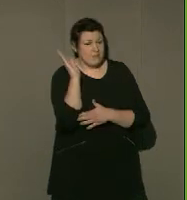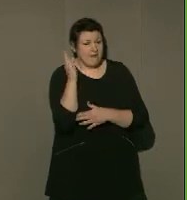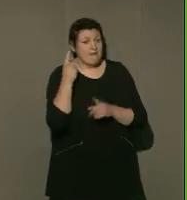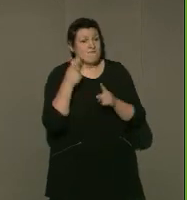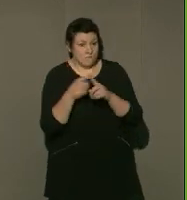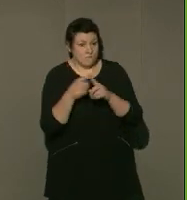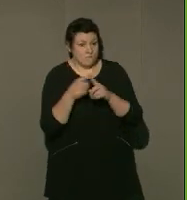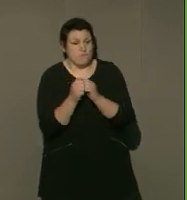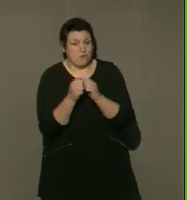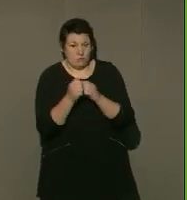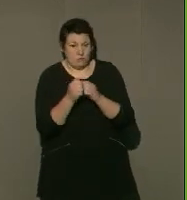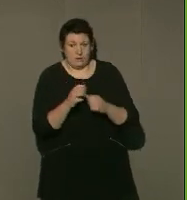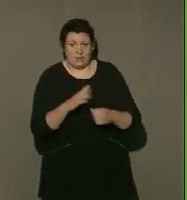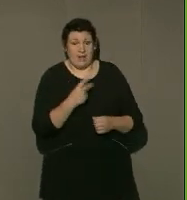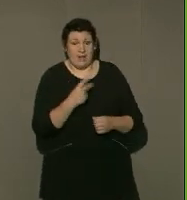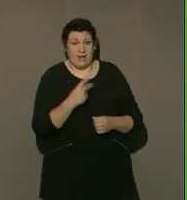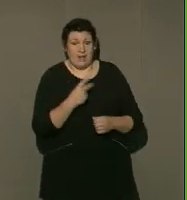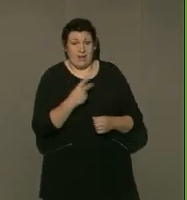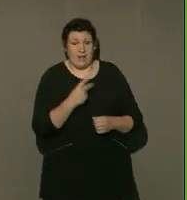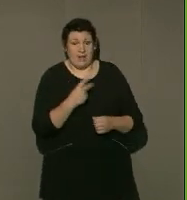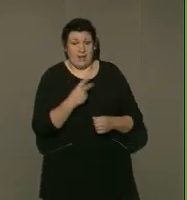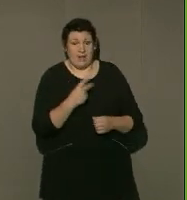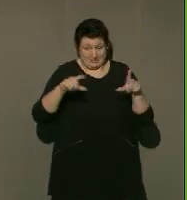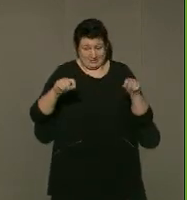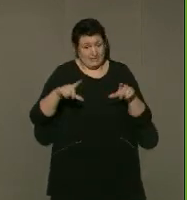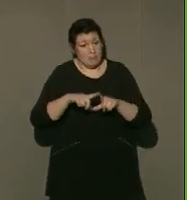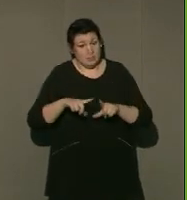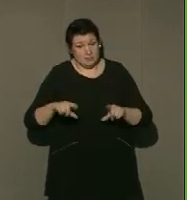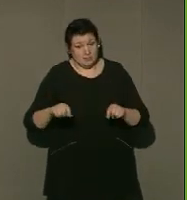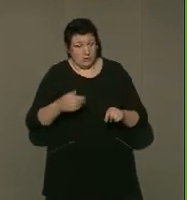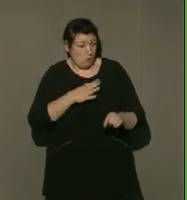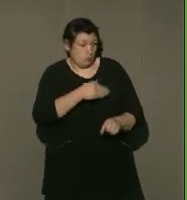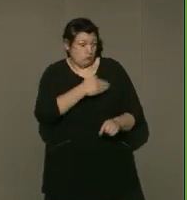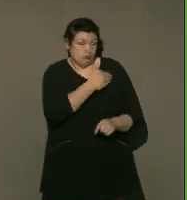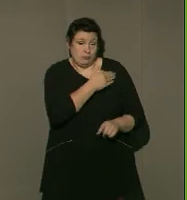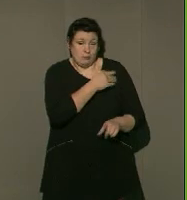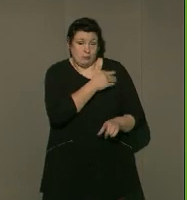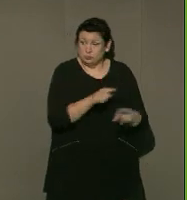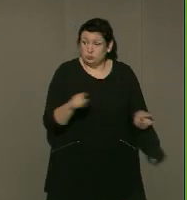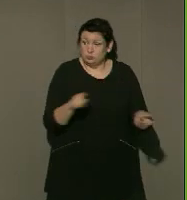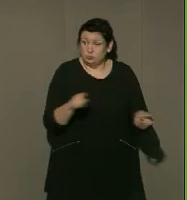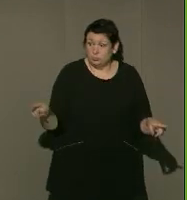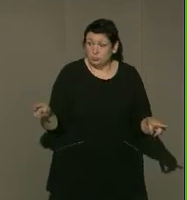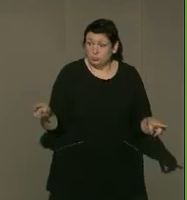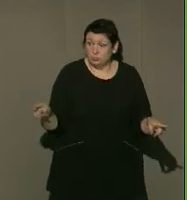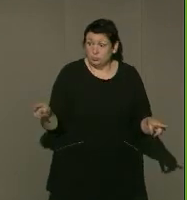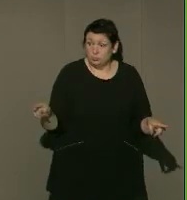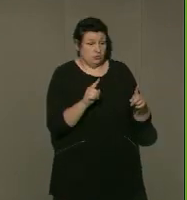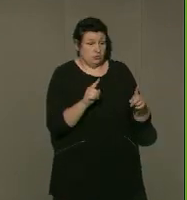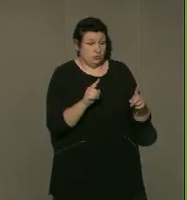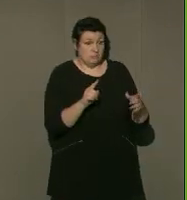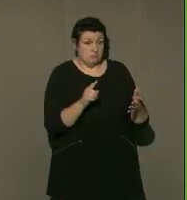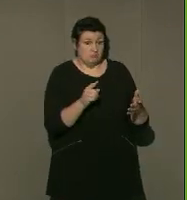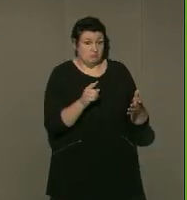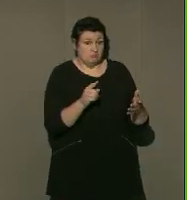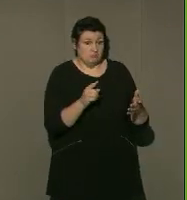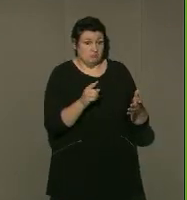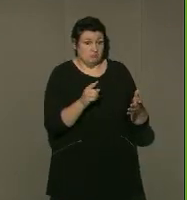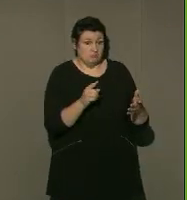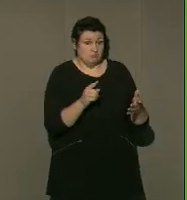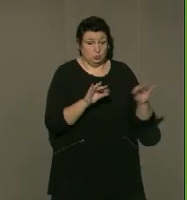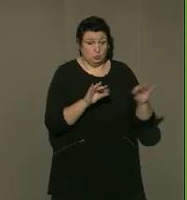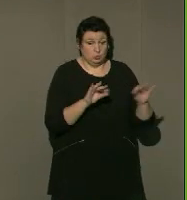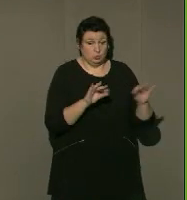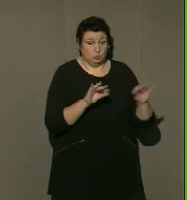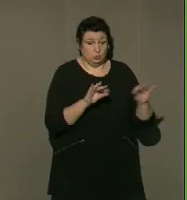and I have two speaker slips, and I would like to remind conference that it is the chair's prerogative to choose who speaks, because